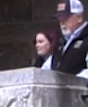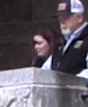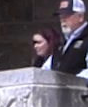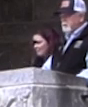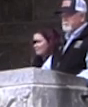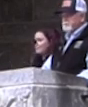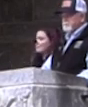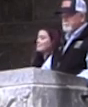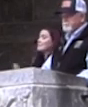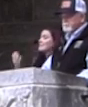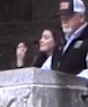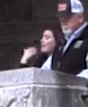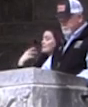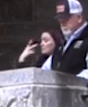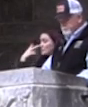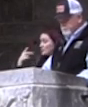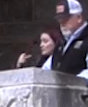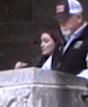He was last seen